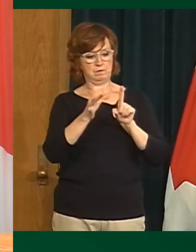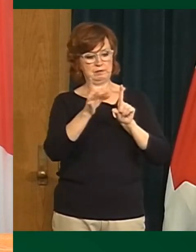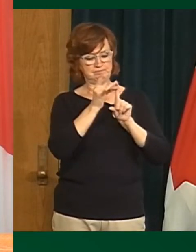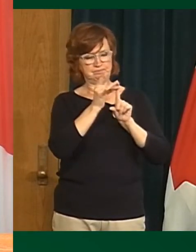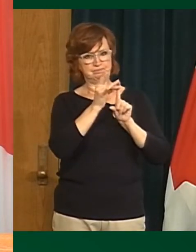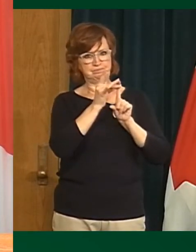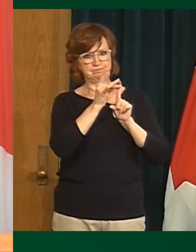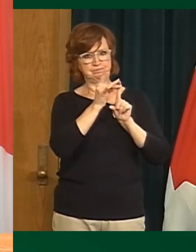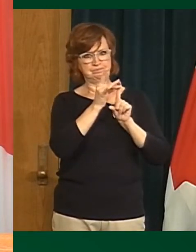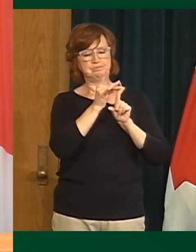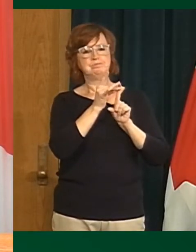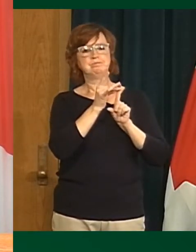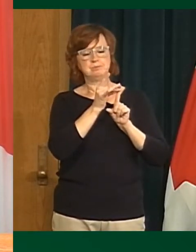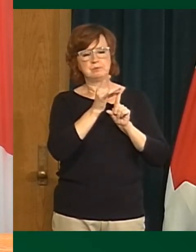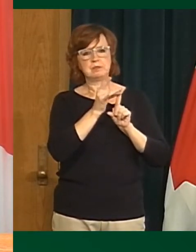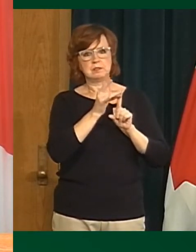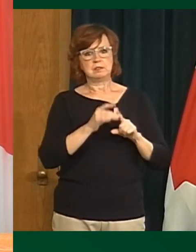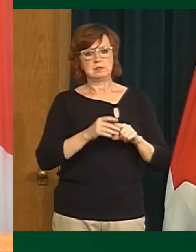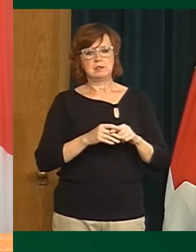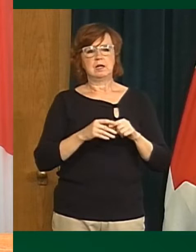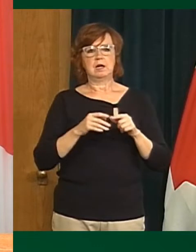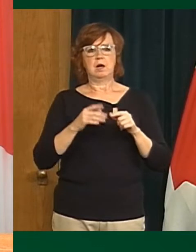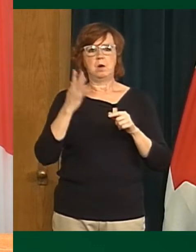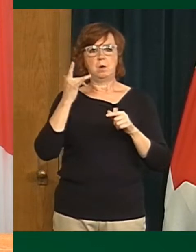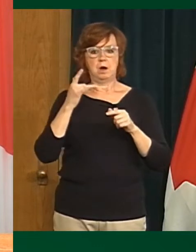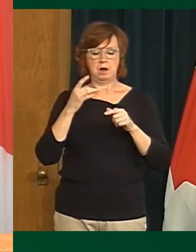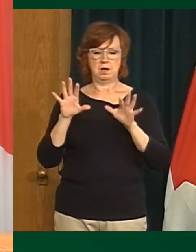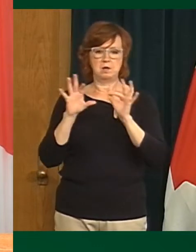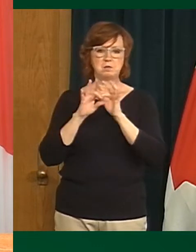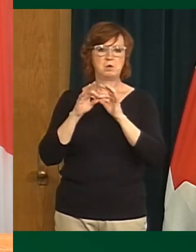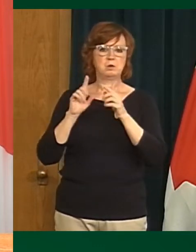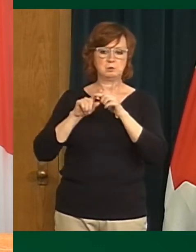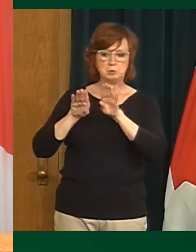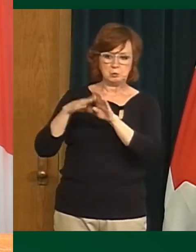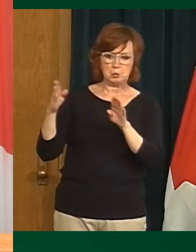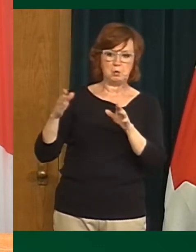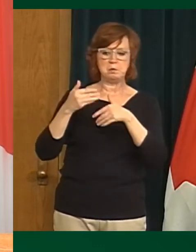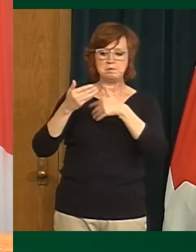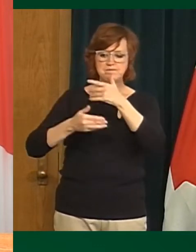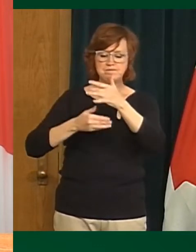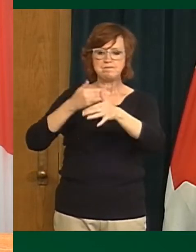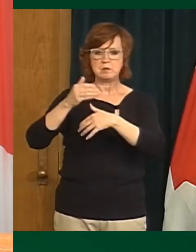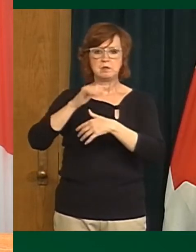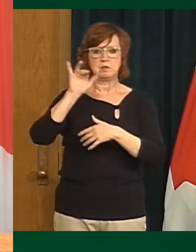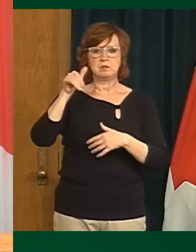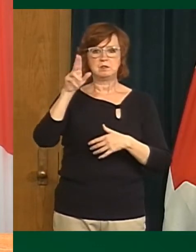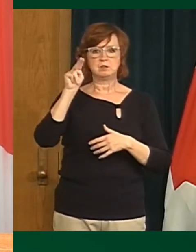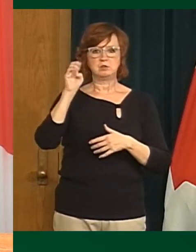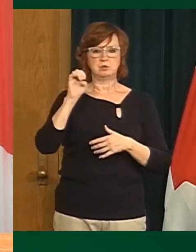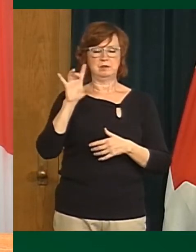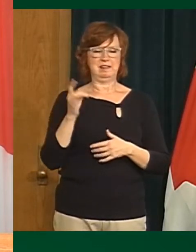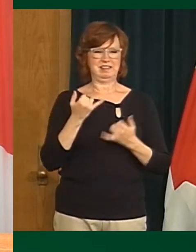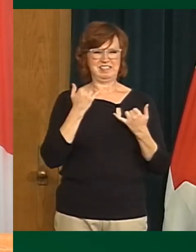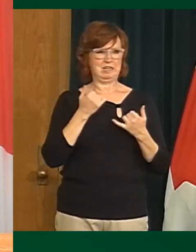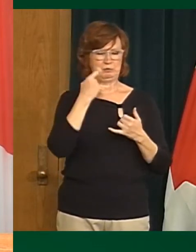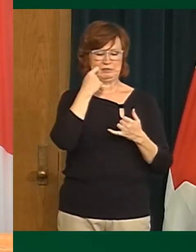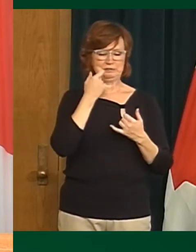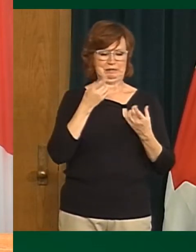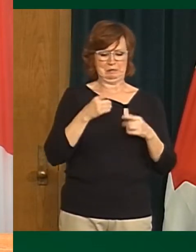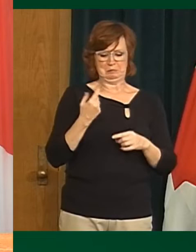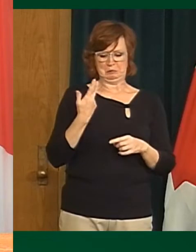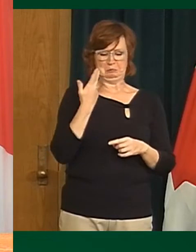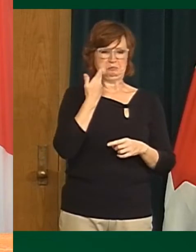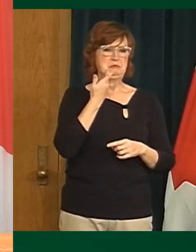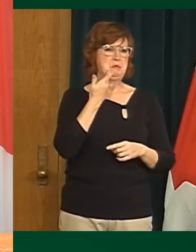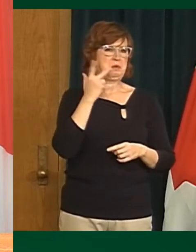requirements for safely proceeding with reopening. But I think at this point, for me at least, it's too early to give any definitive trend analysis,